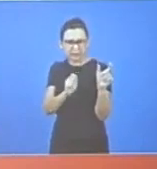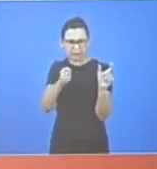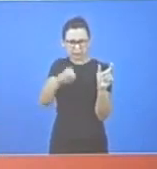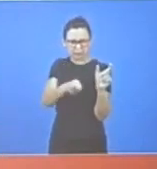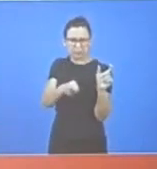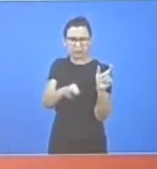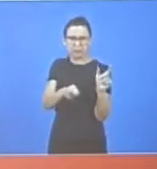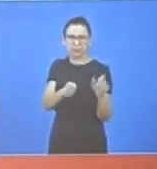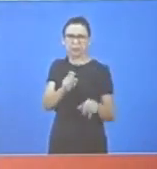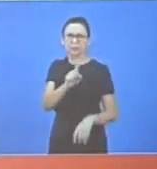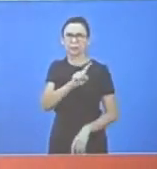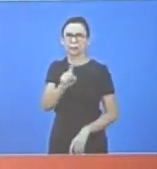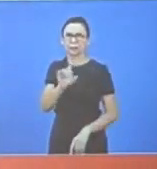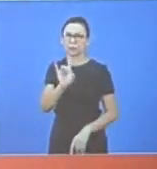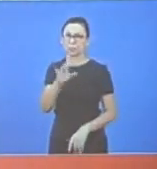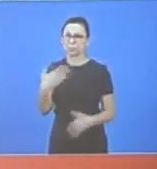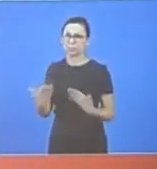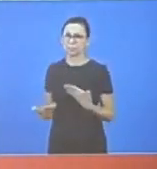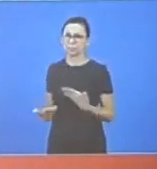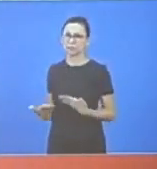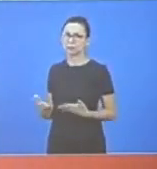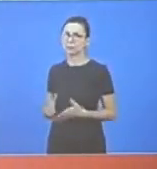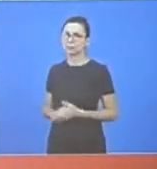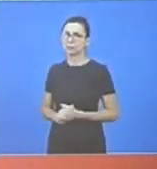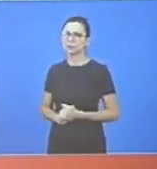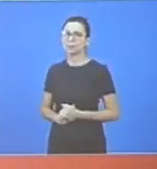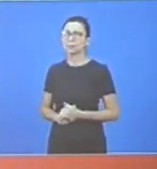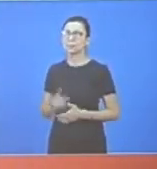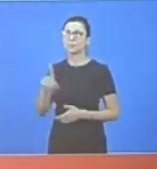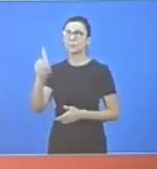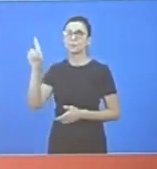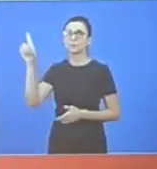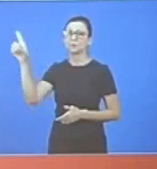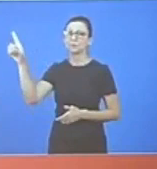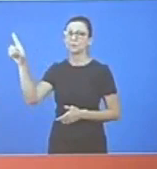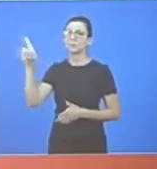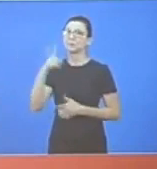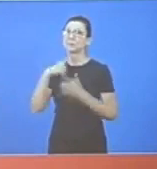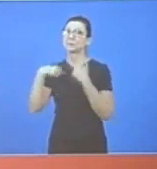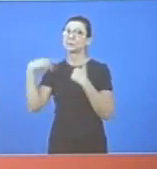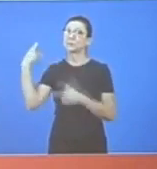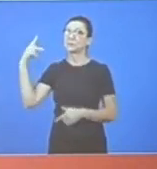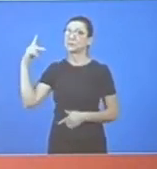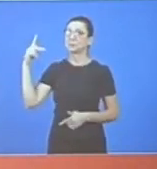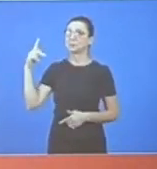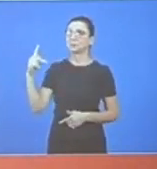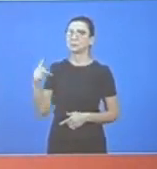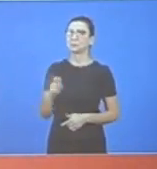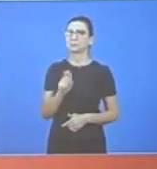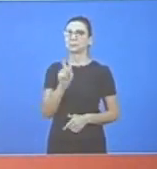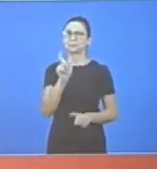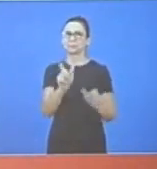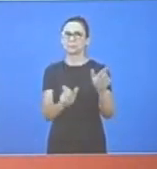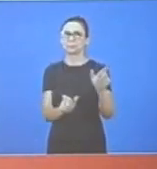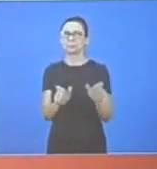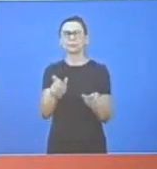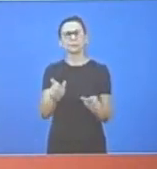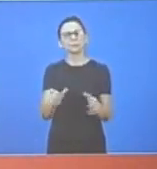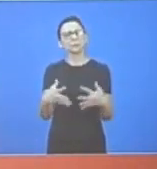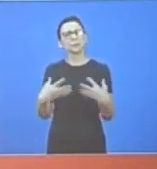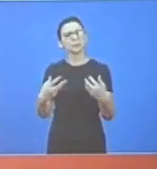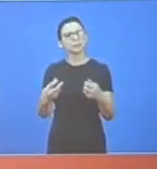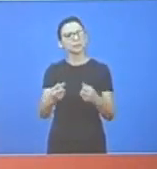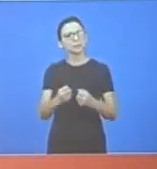mandatory, he's not saying to everyone but for the servants. And his desire is that the other